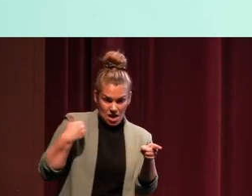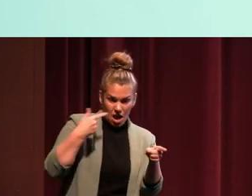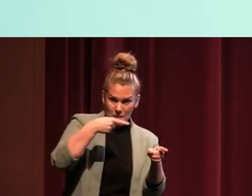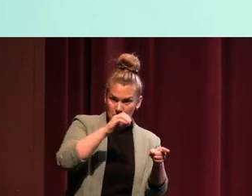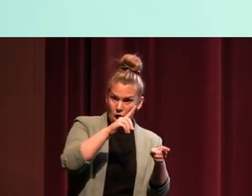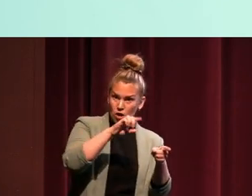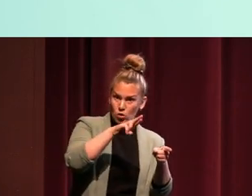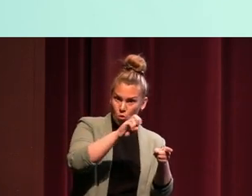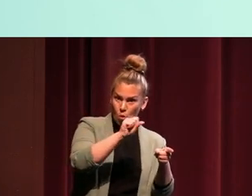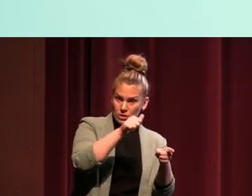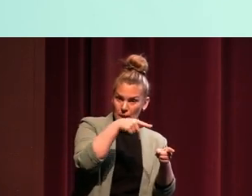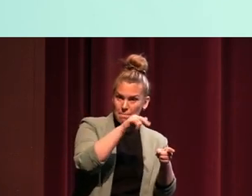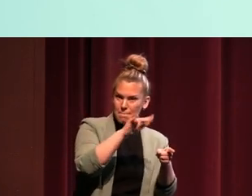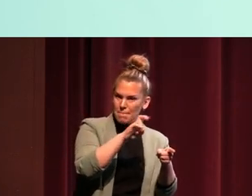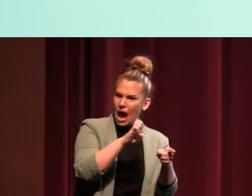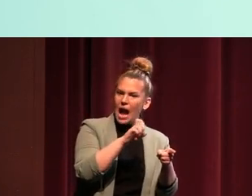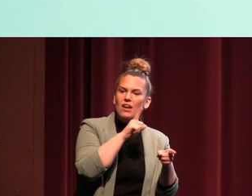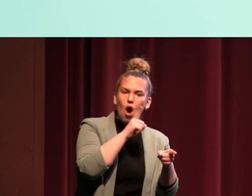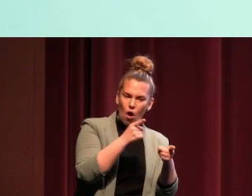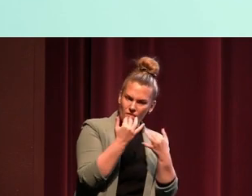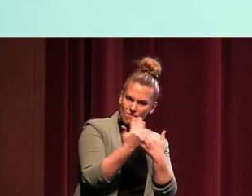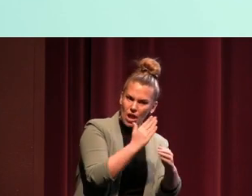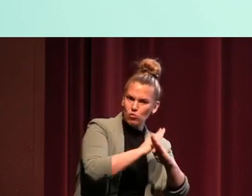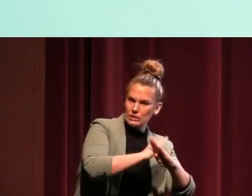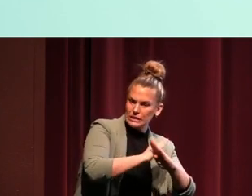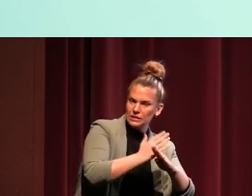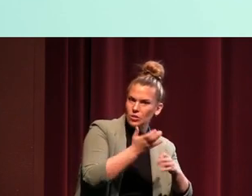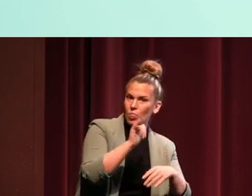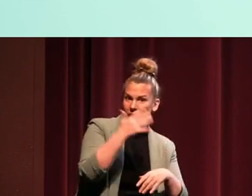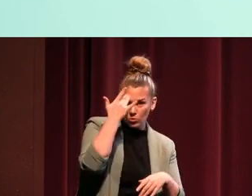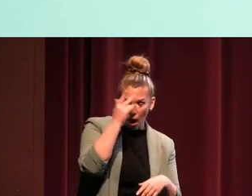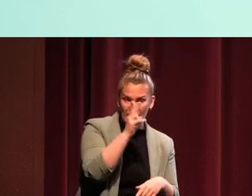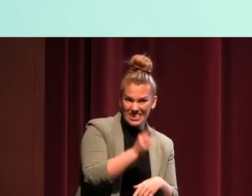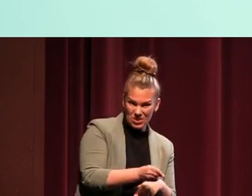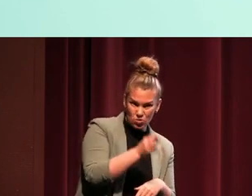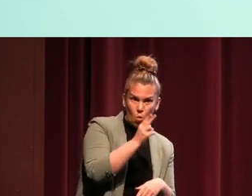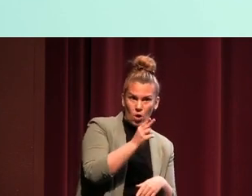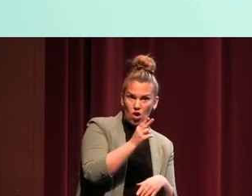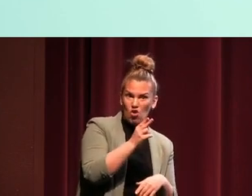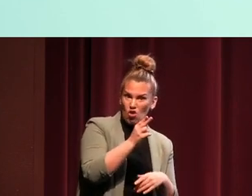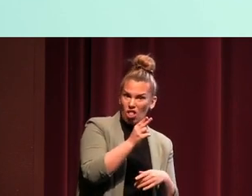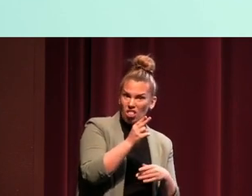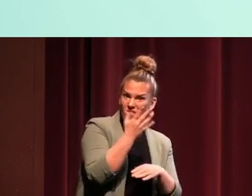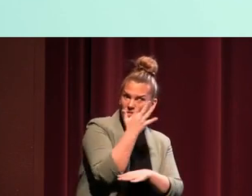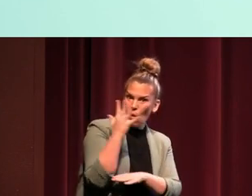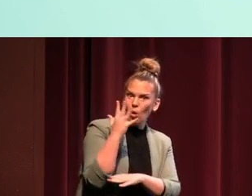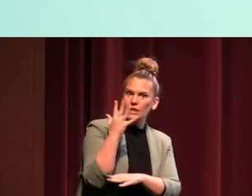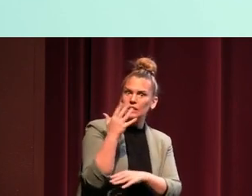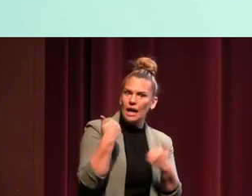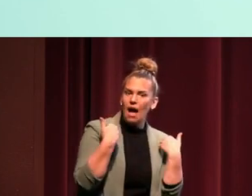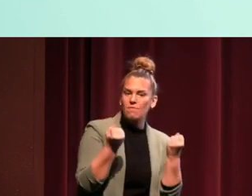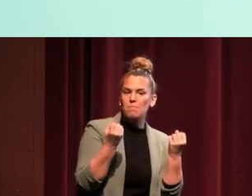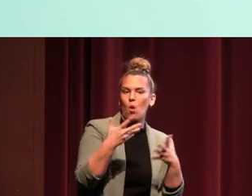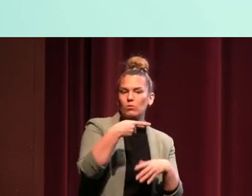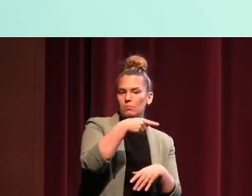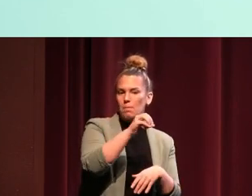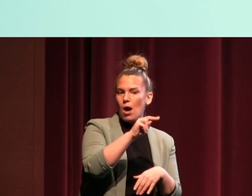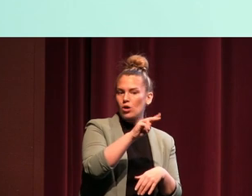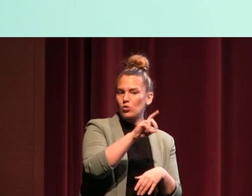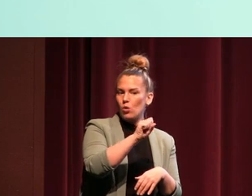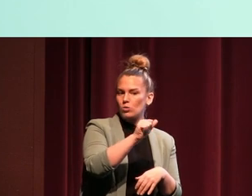relatively fire-resistant, and that's why the historical forest was composed largely of ponderosa pine. It survived that surface fire.